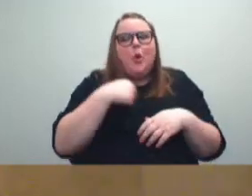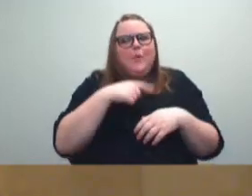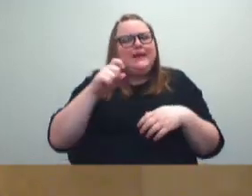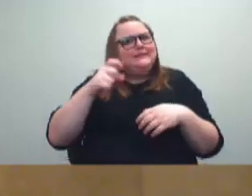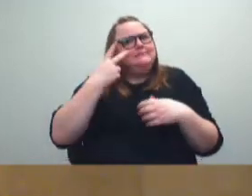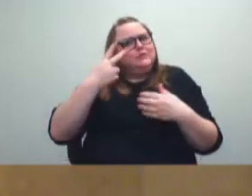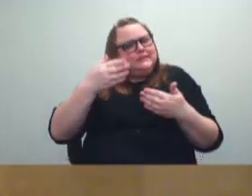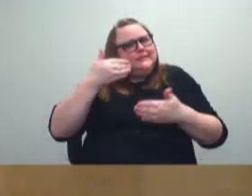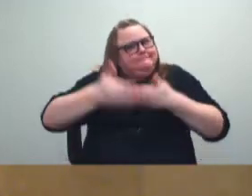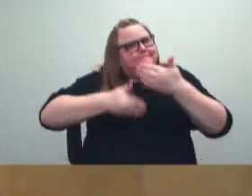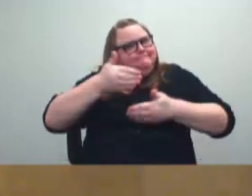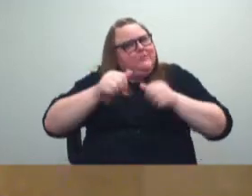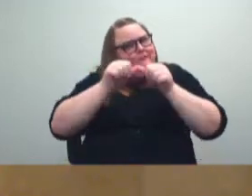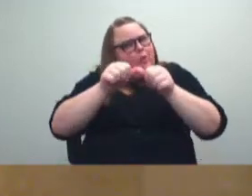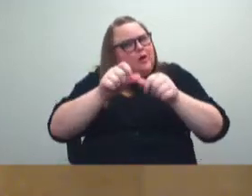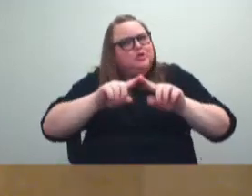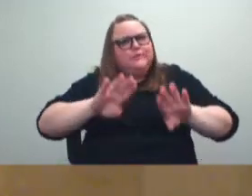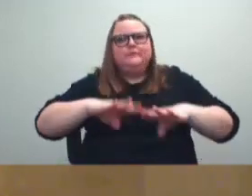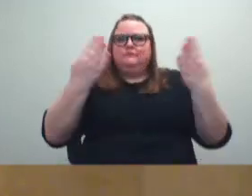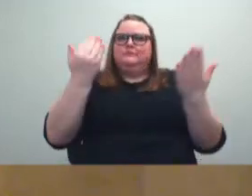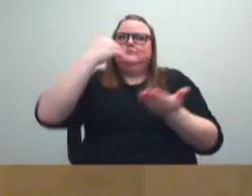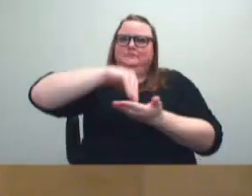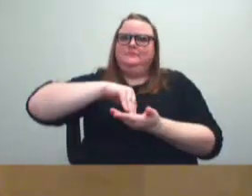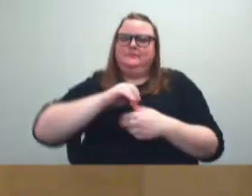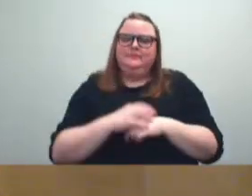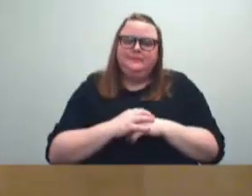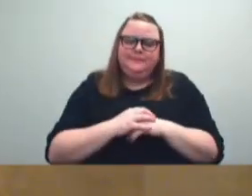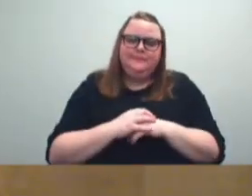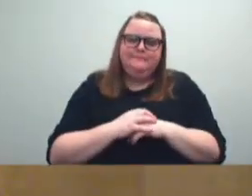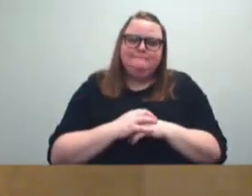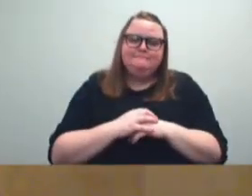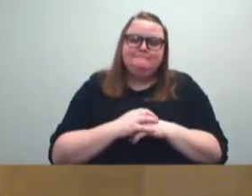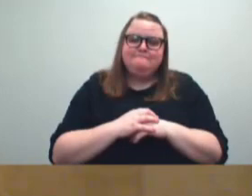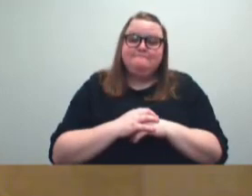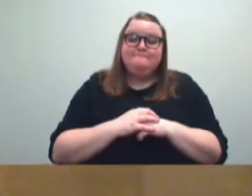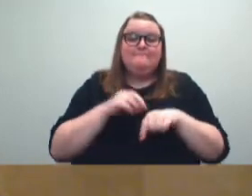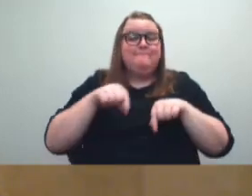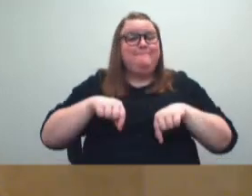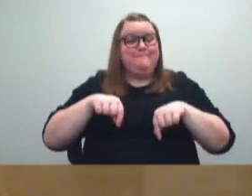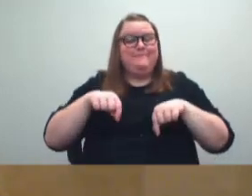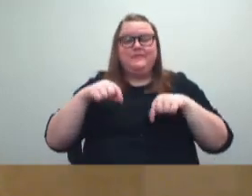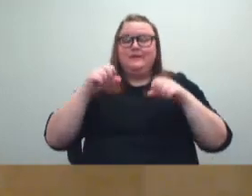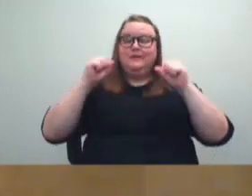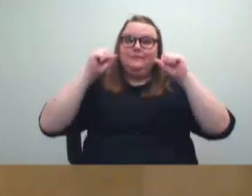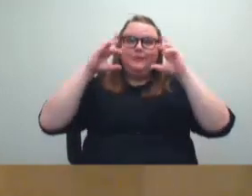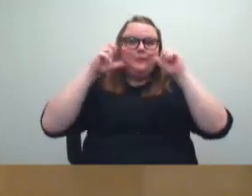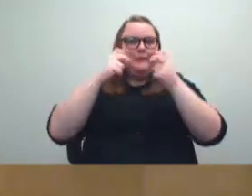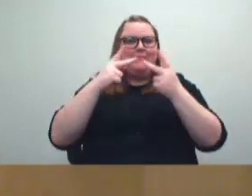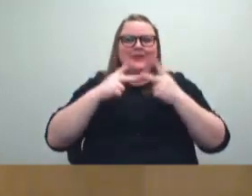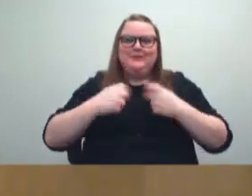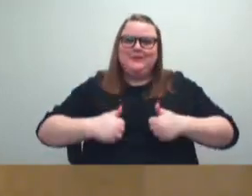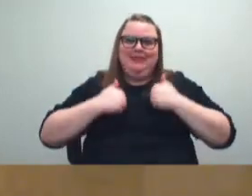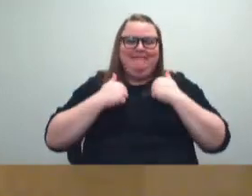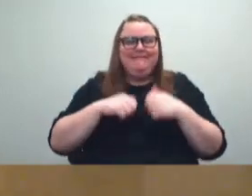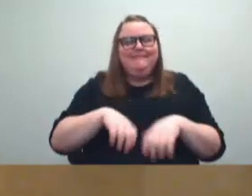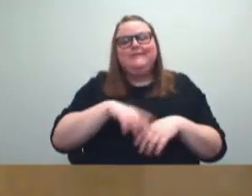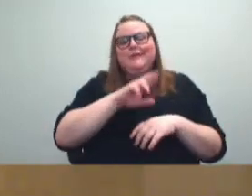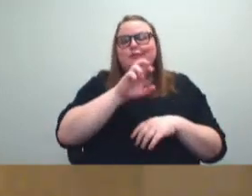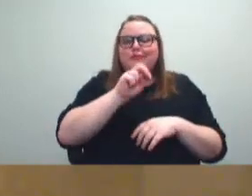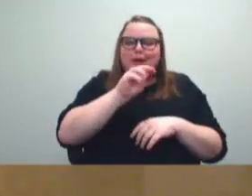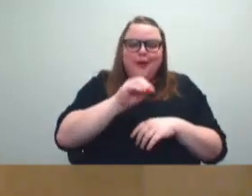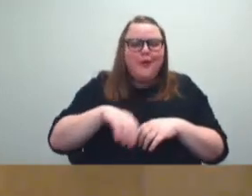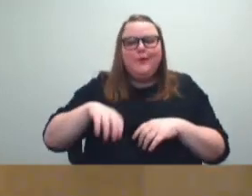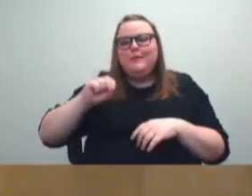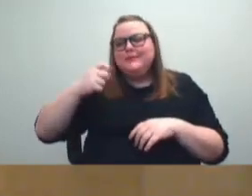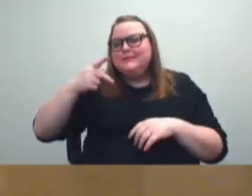rolling forward. This is an incredible place to live. Reno, Sparks, Washoe County, the region, it's a fantastic place, but